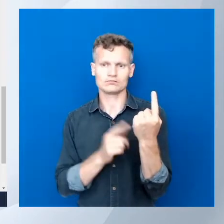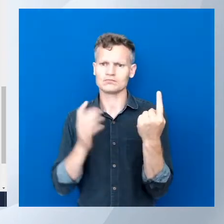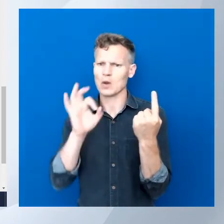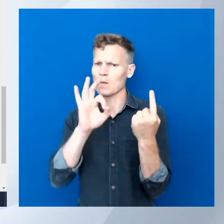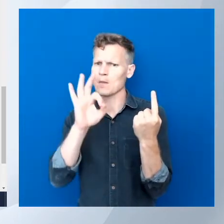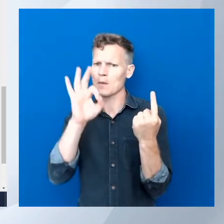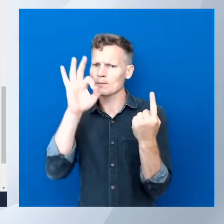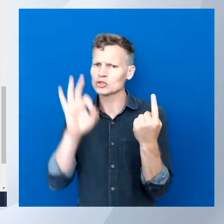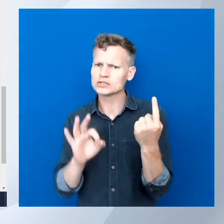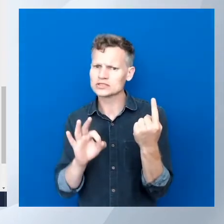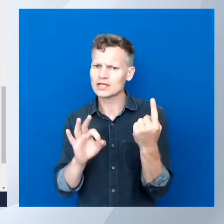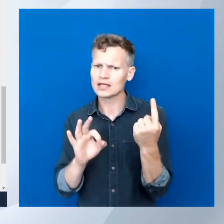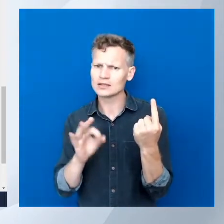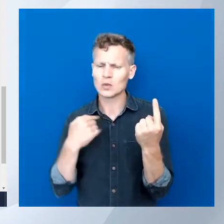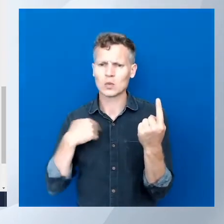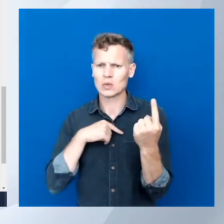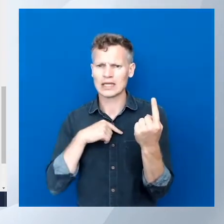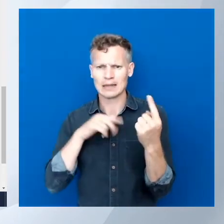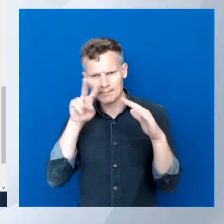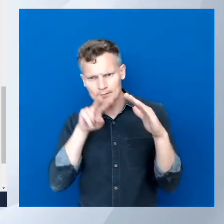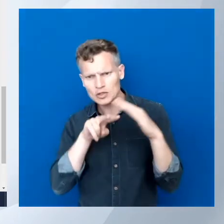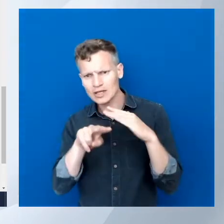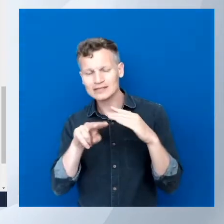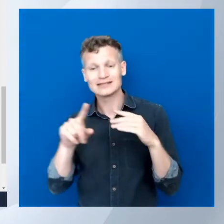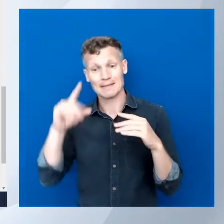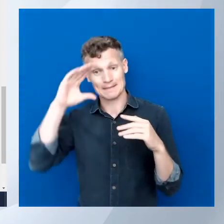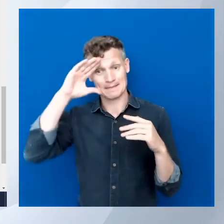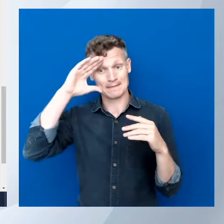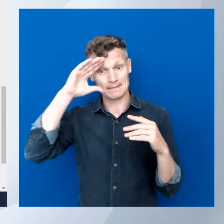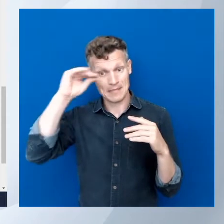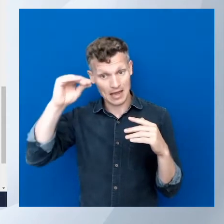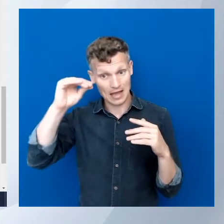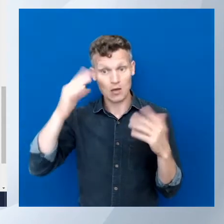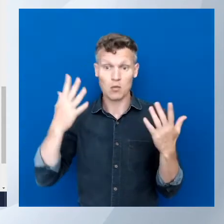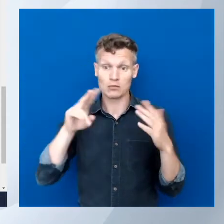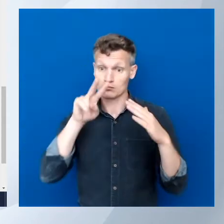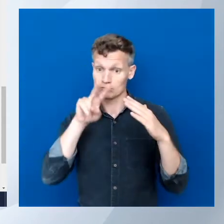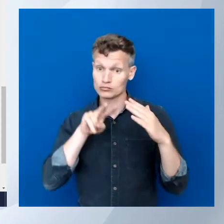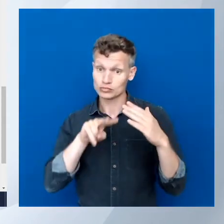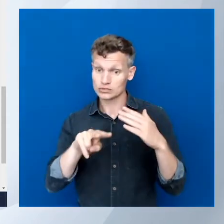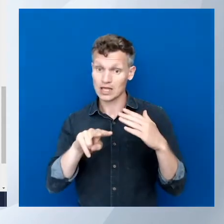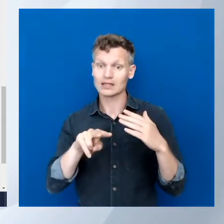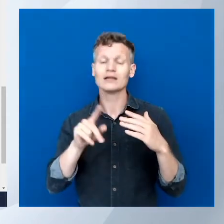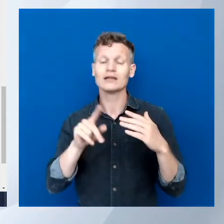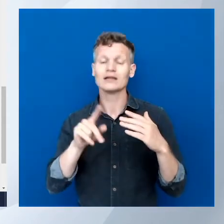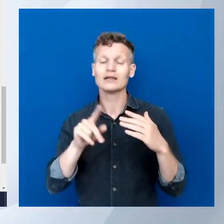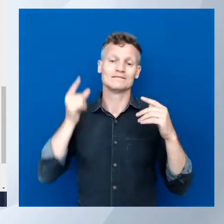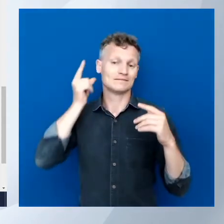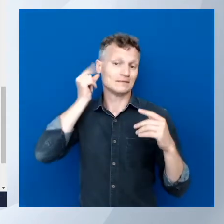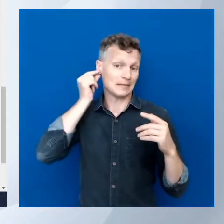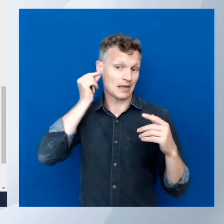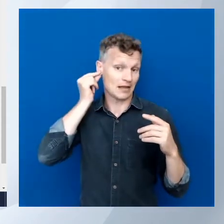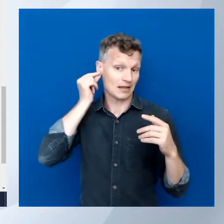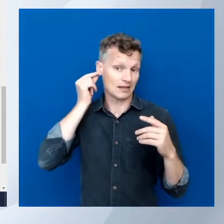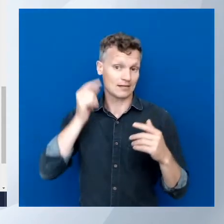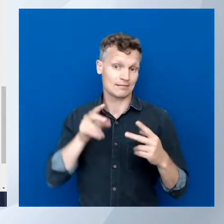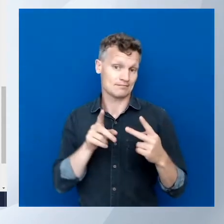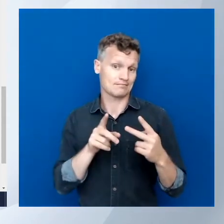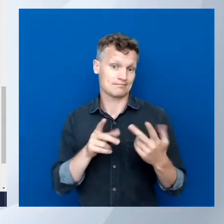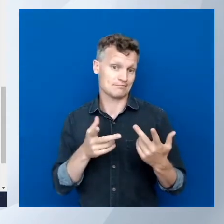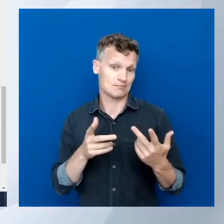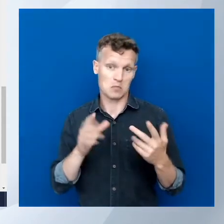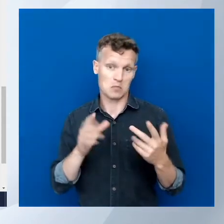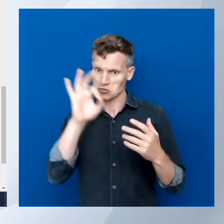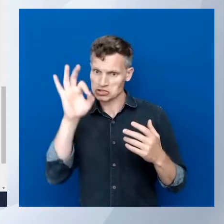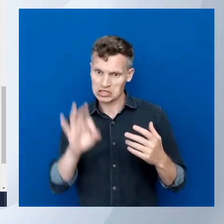predicted a defaulter, it's a male user, and in what percentage of the cases that we predicted a defaulter, it's a female user.